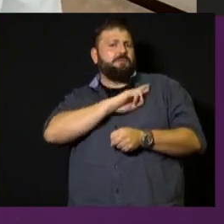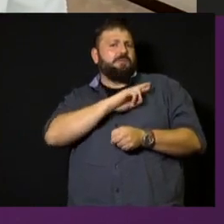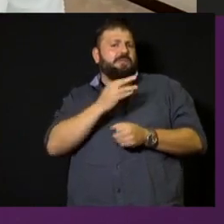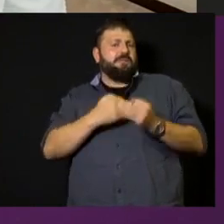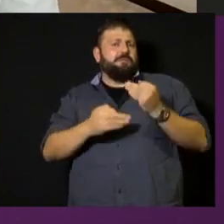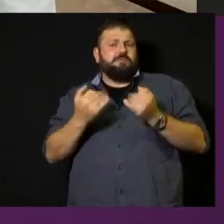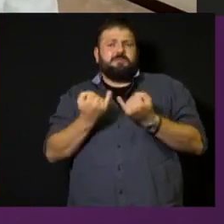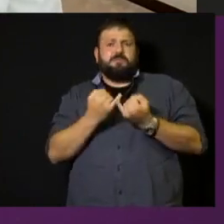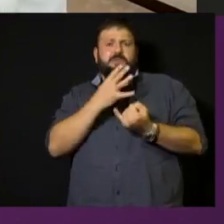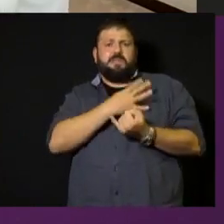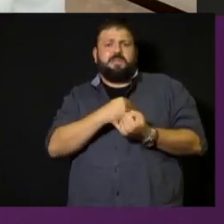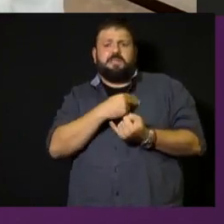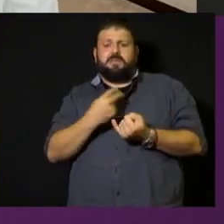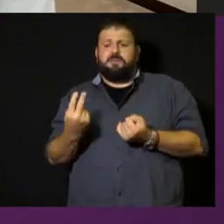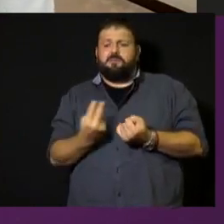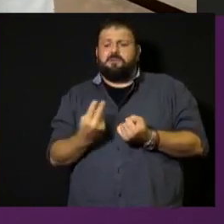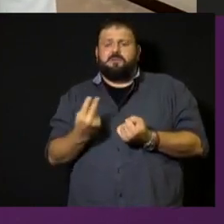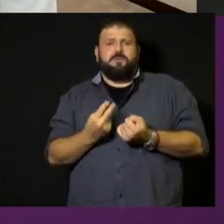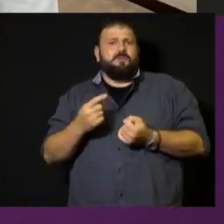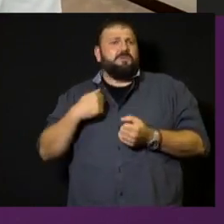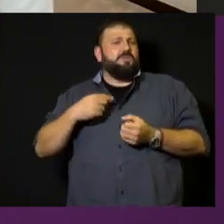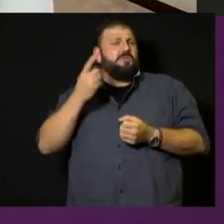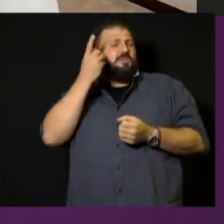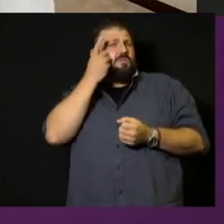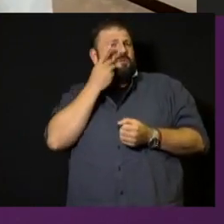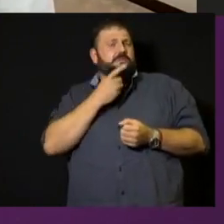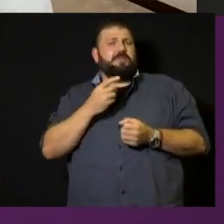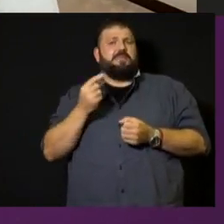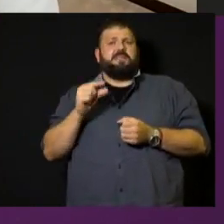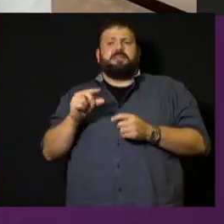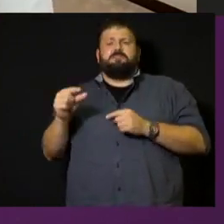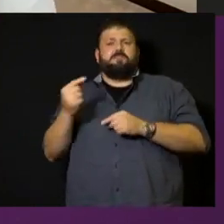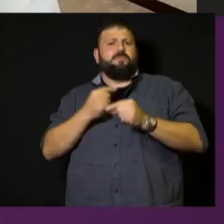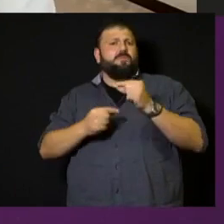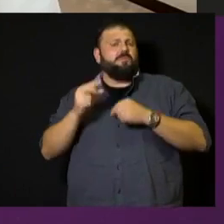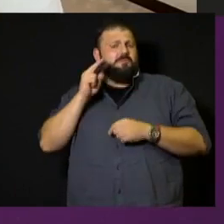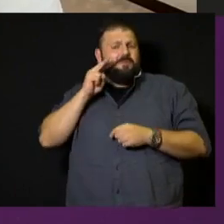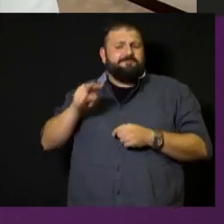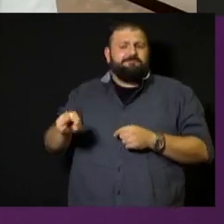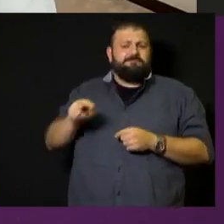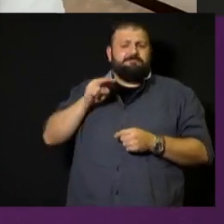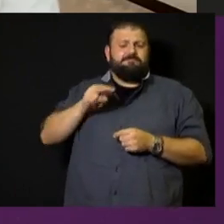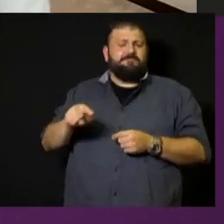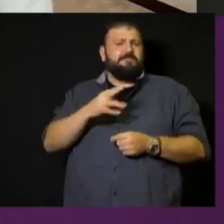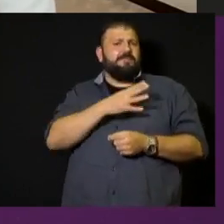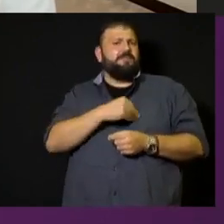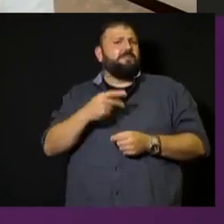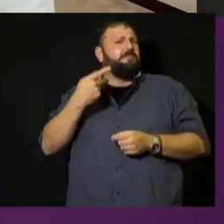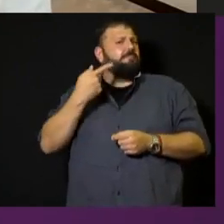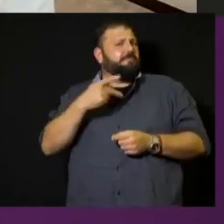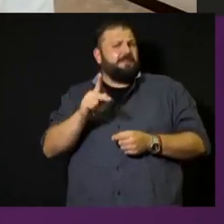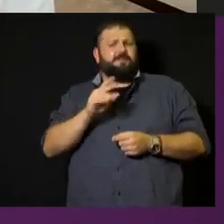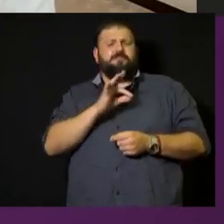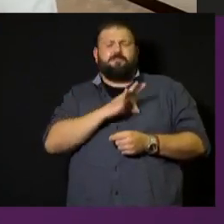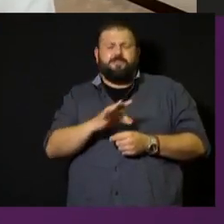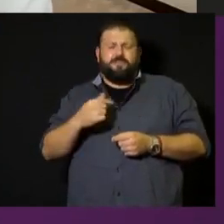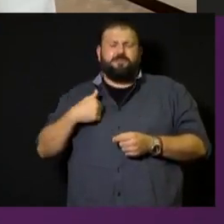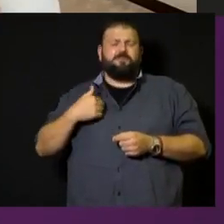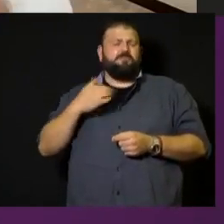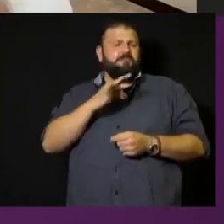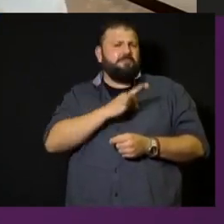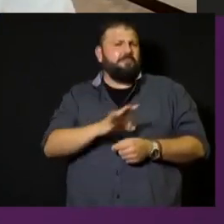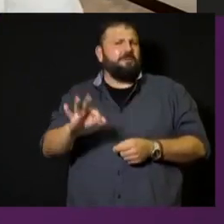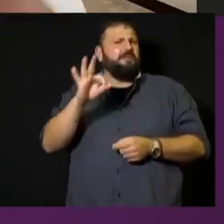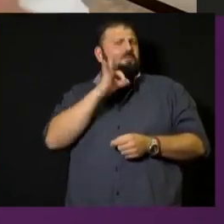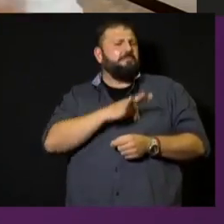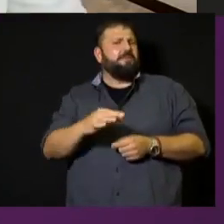and it was. I just slept 2 hours, but just watching my son, I say, I'm